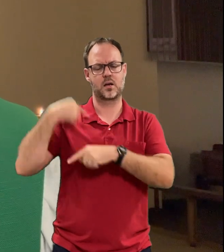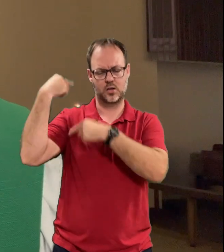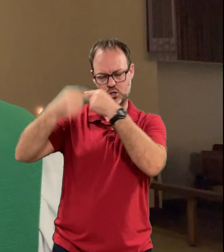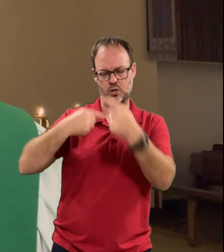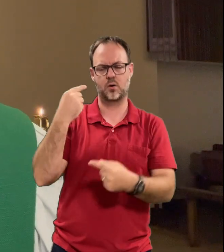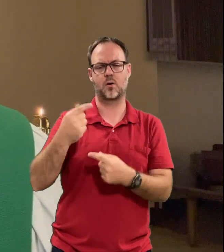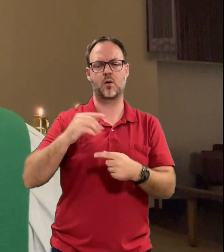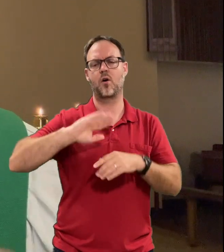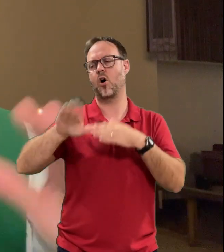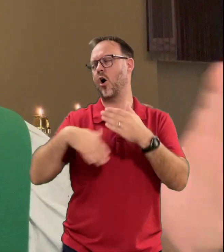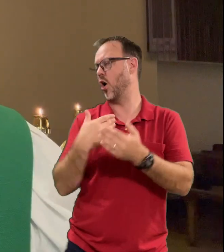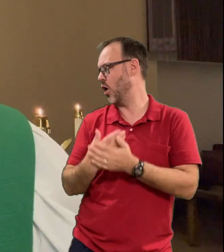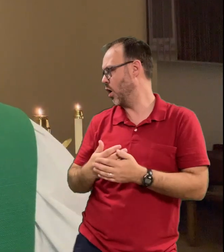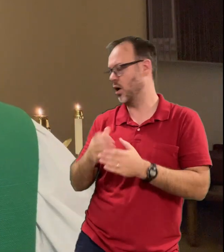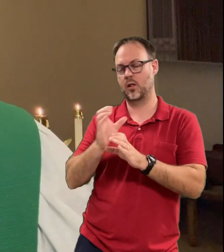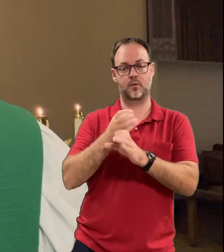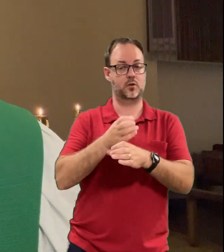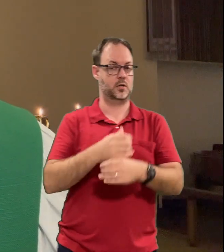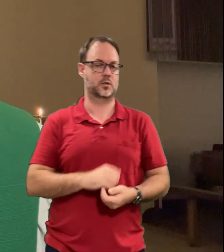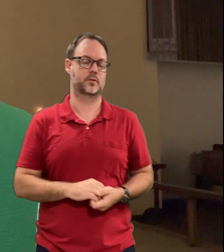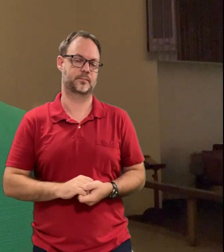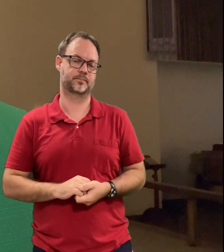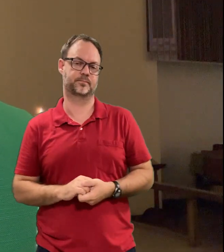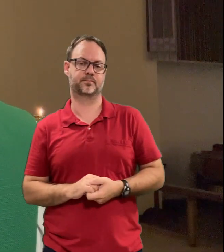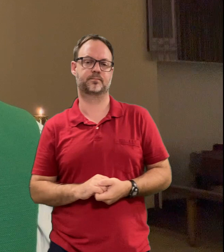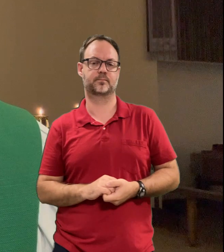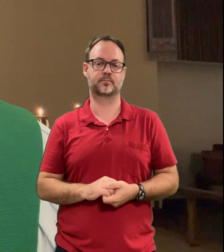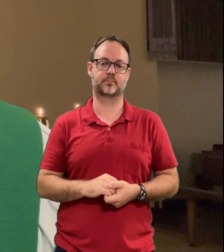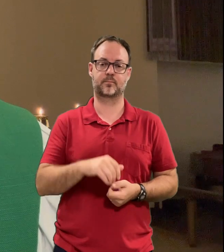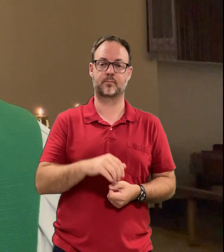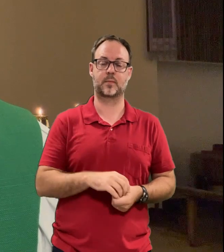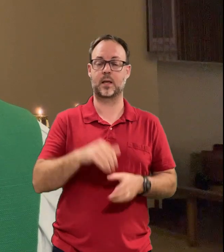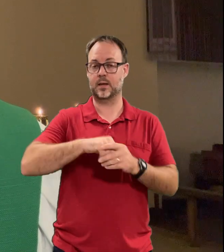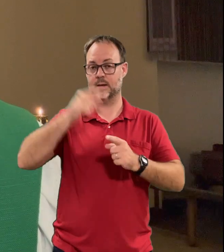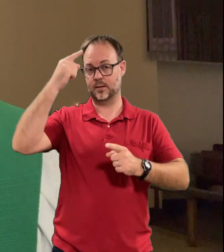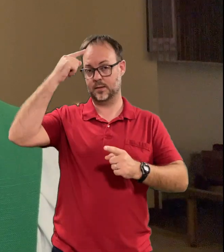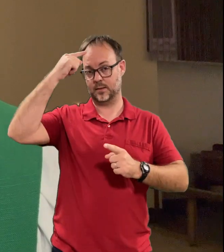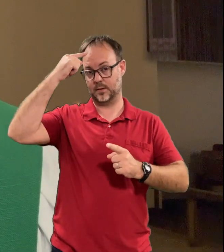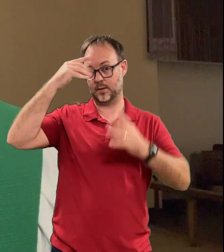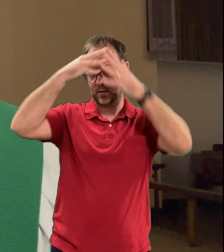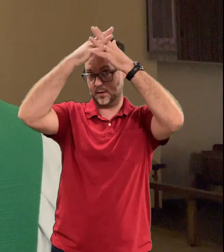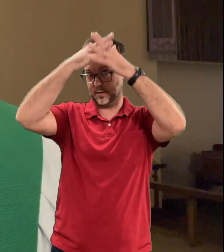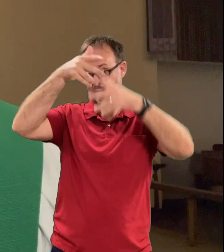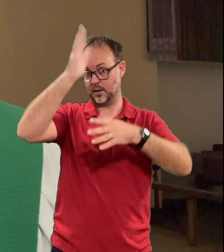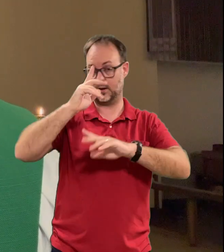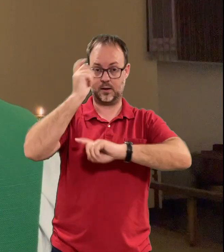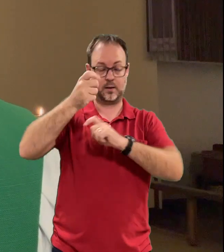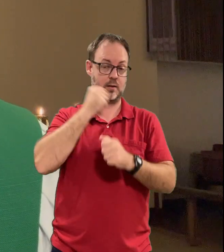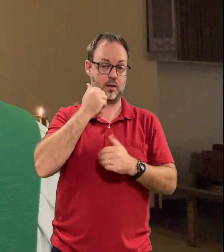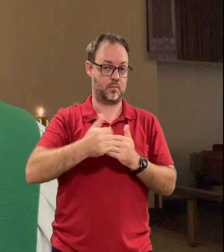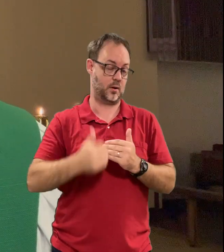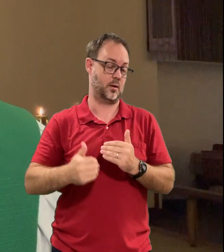and generosity for all of his creation. As it says in the Catechism, that God gives daily